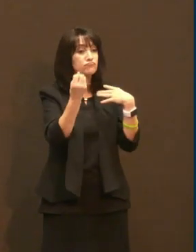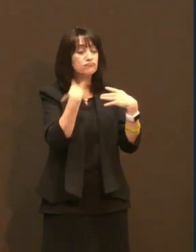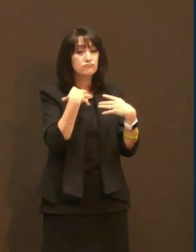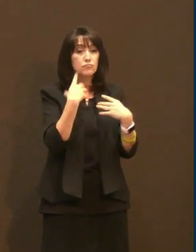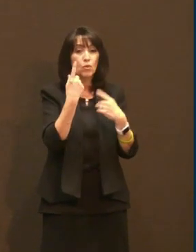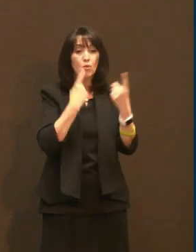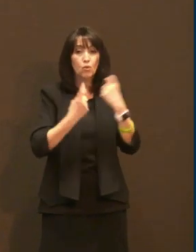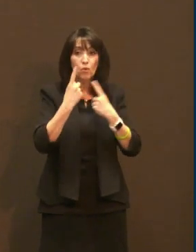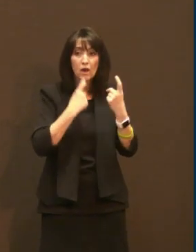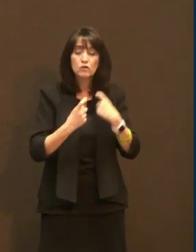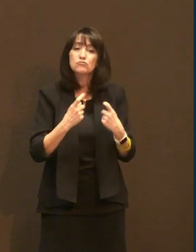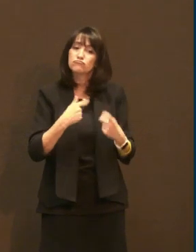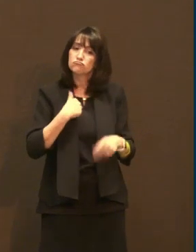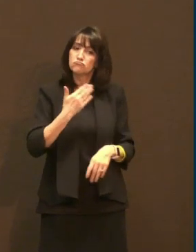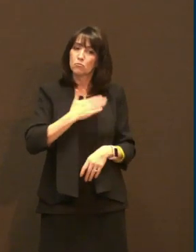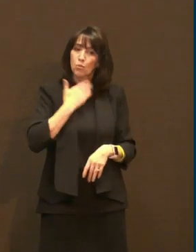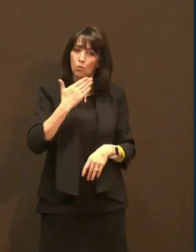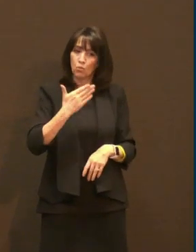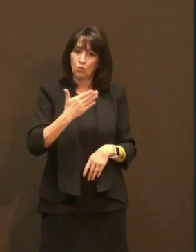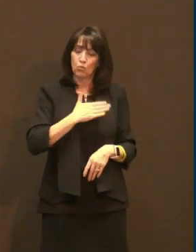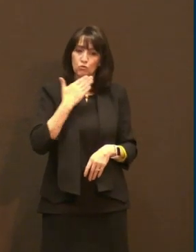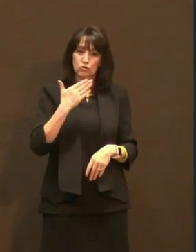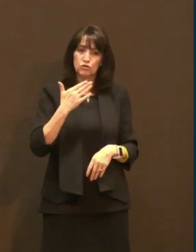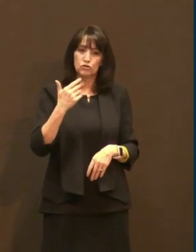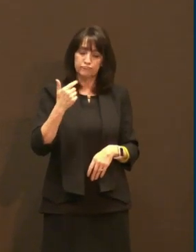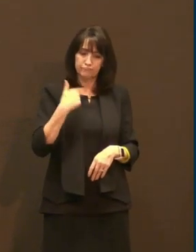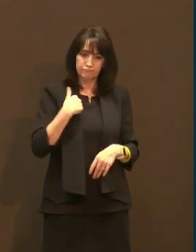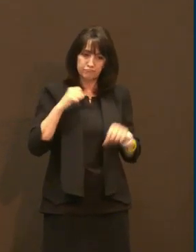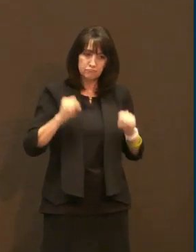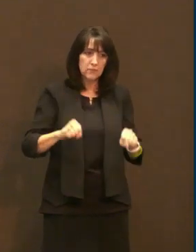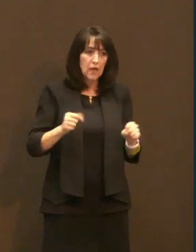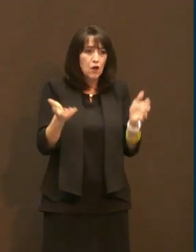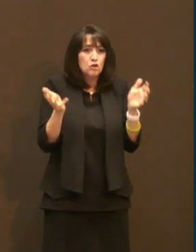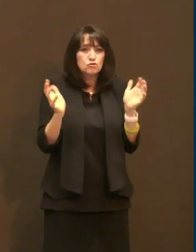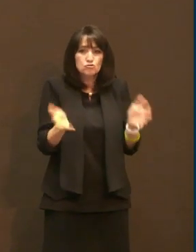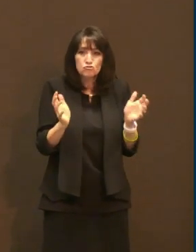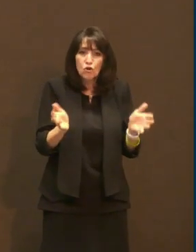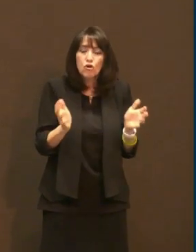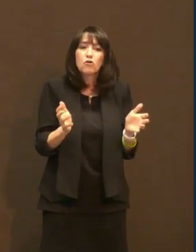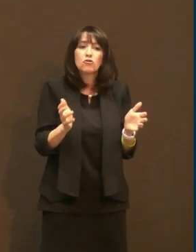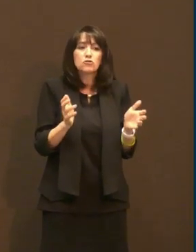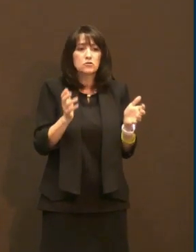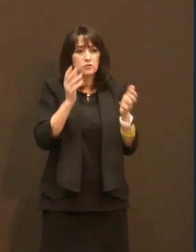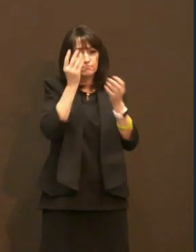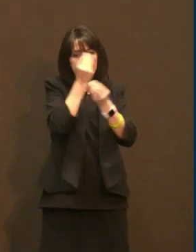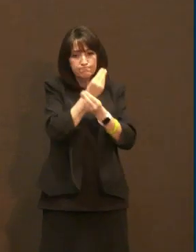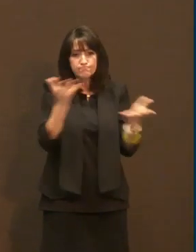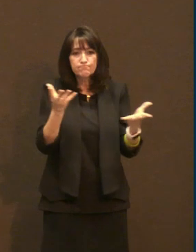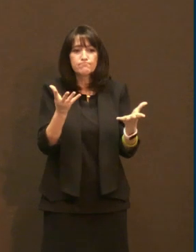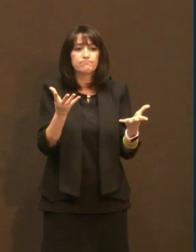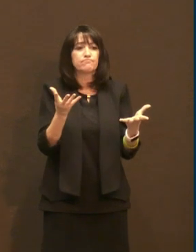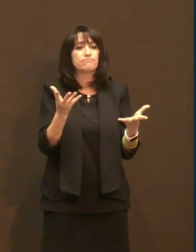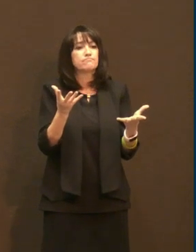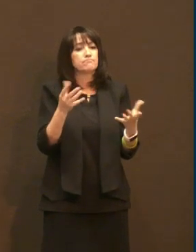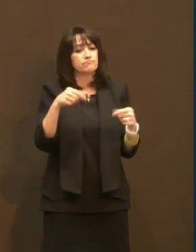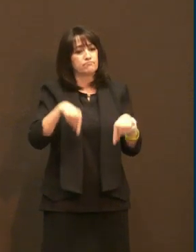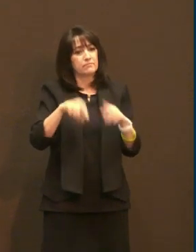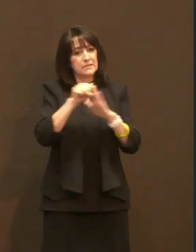opportunity to update everybody in our state to the situation here and our response to